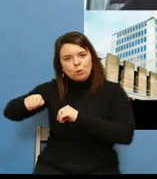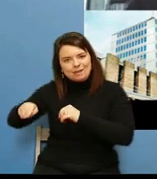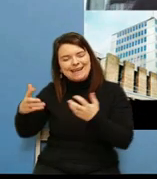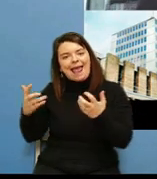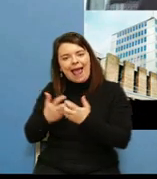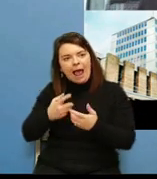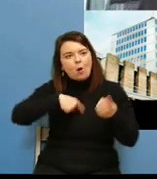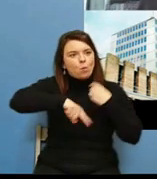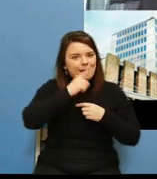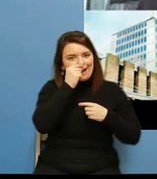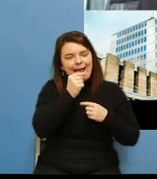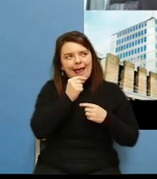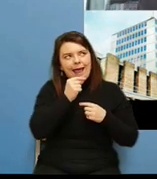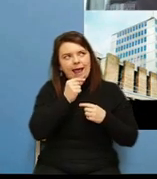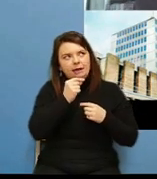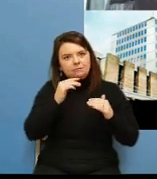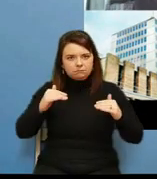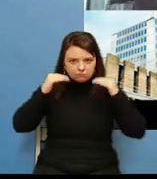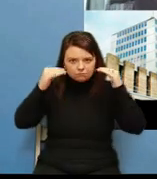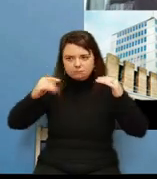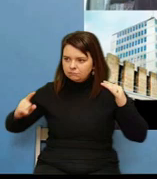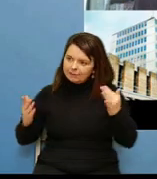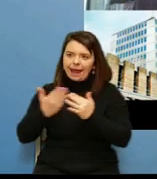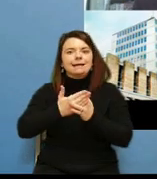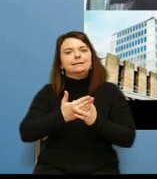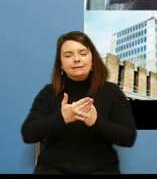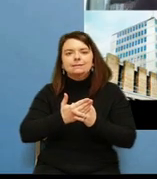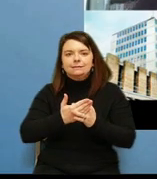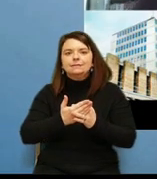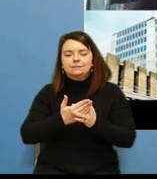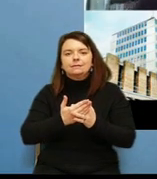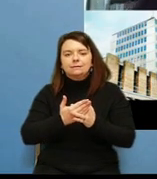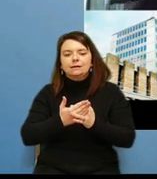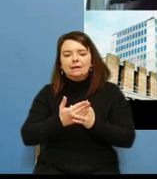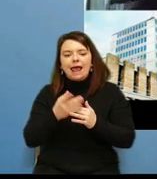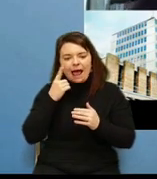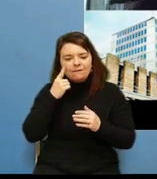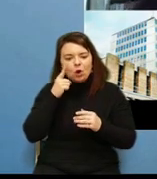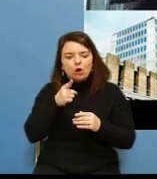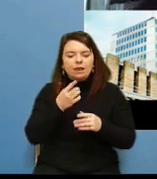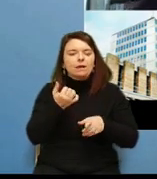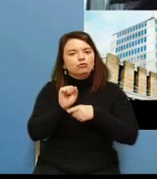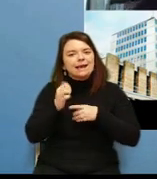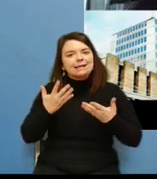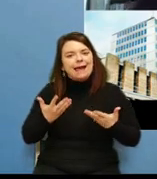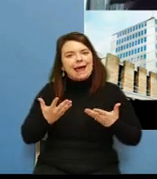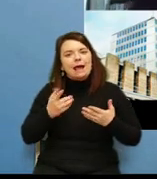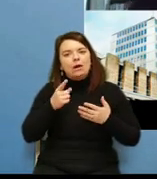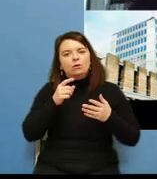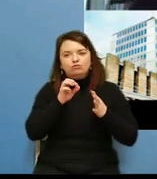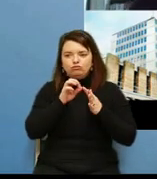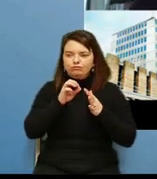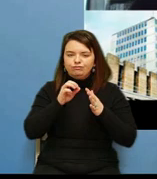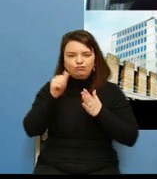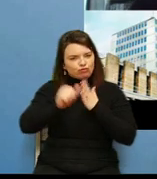disadvantaged communities and how we can make things much more applicable to them. And even looking at things